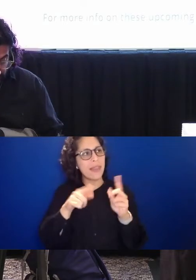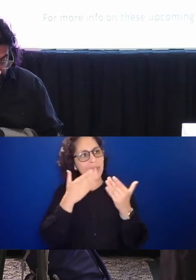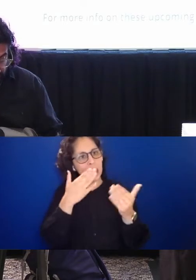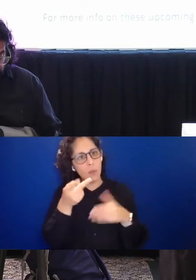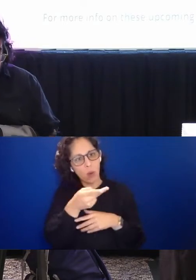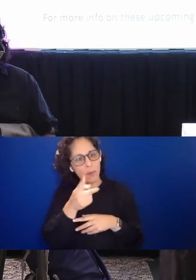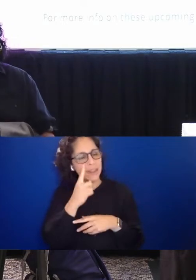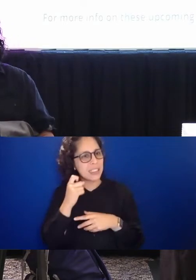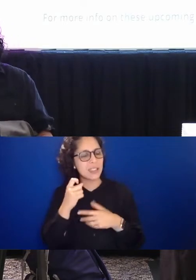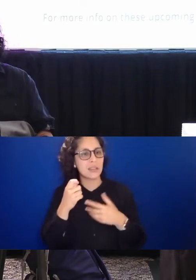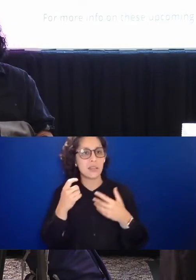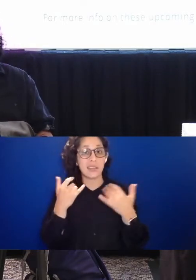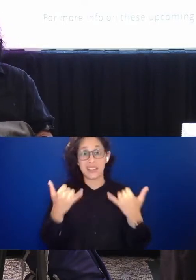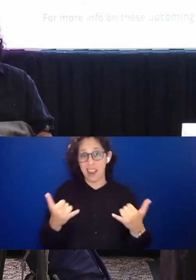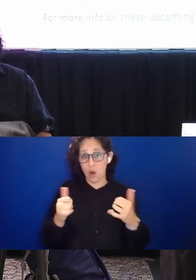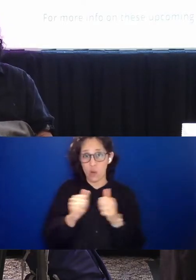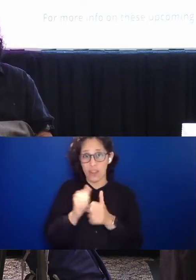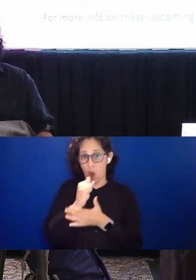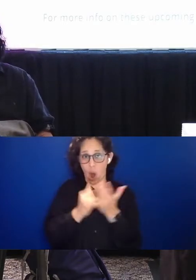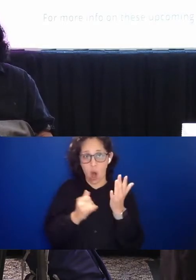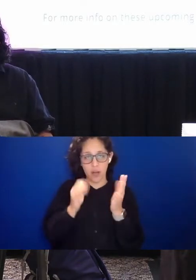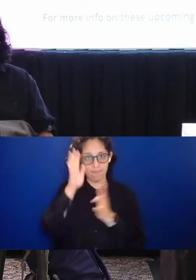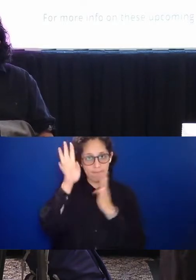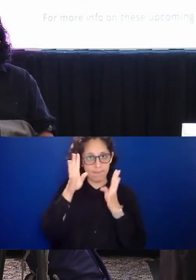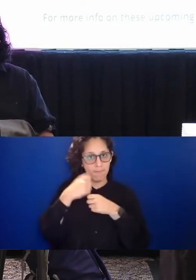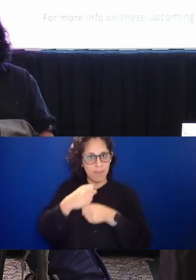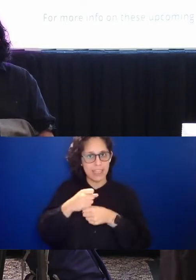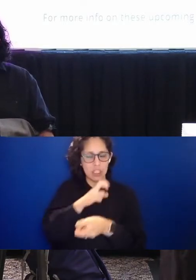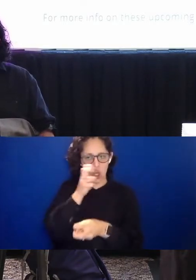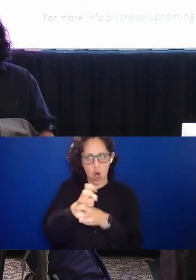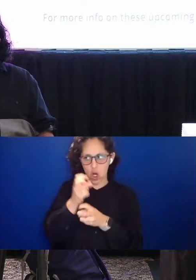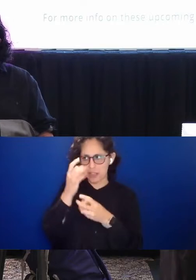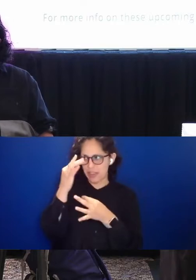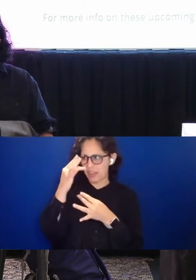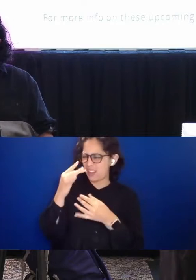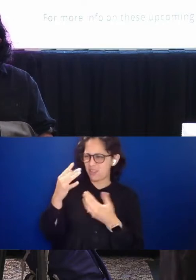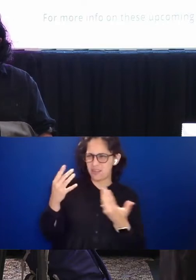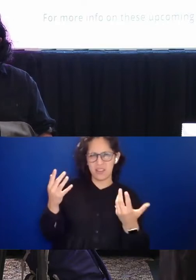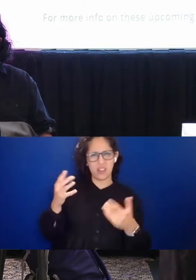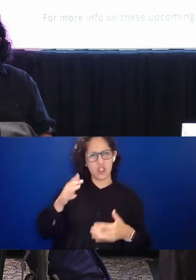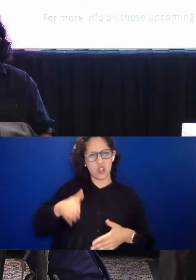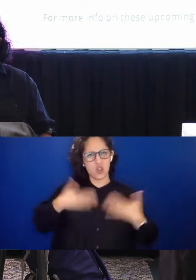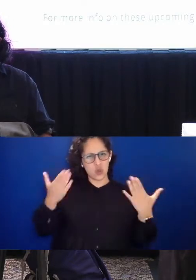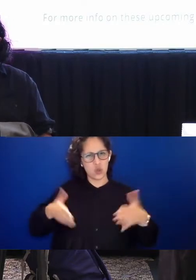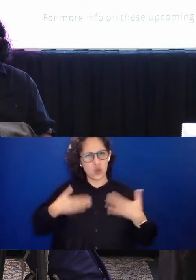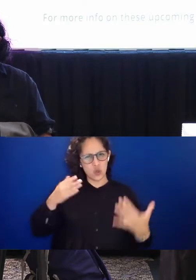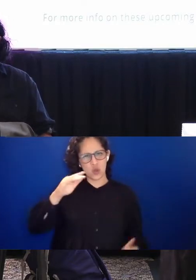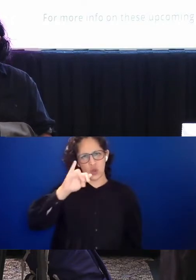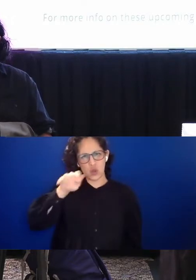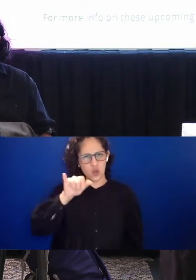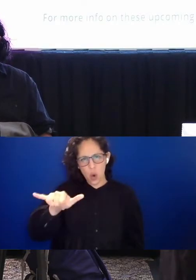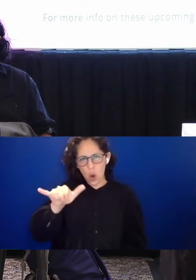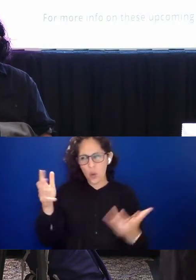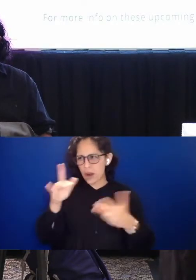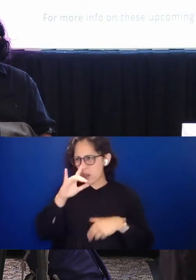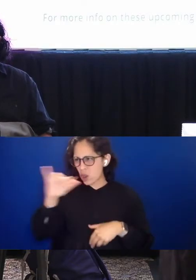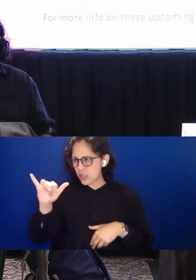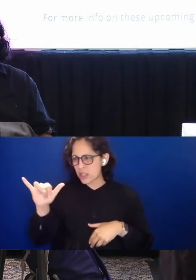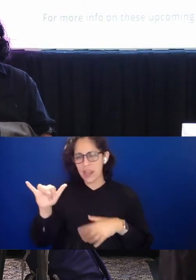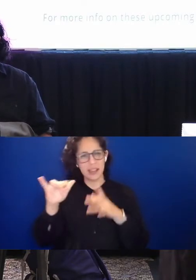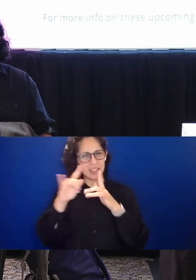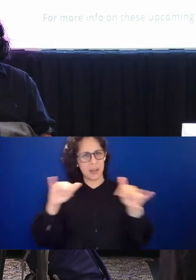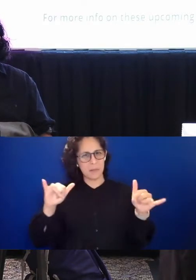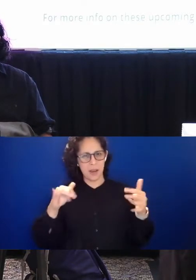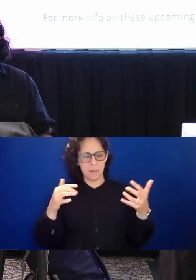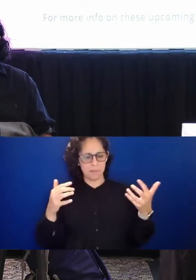in art making, it is hard to think about what joy looks like amidst rigor, amidst the things that we want to say about